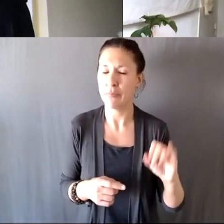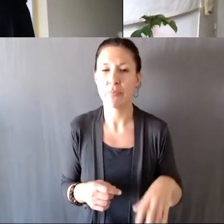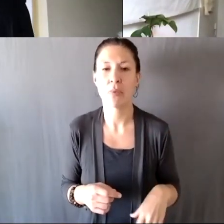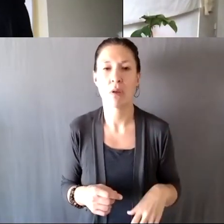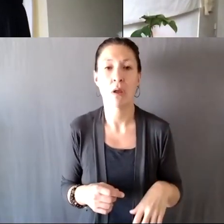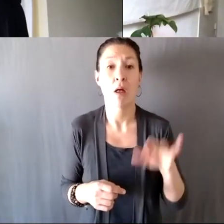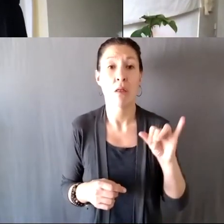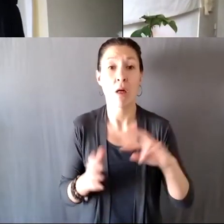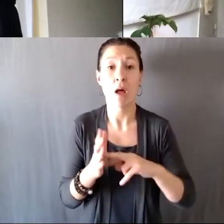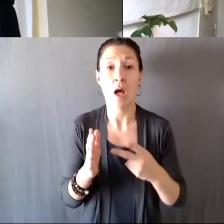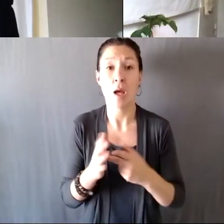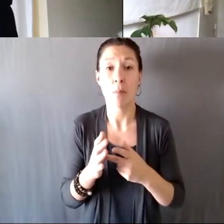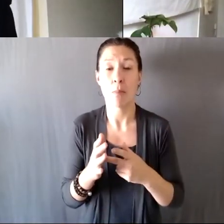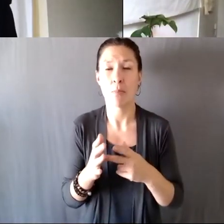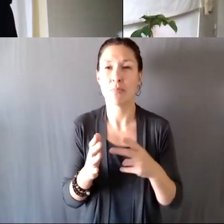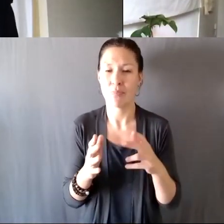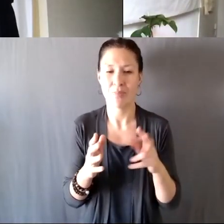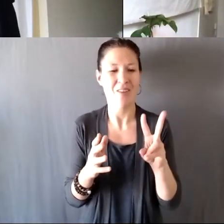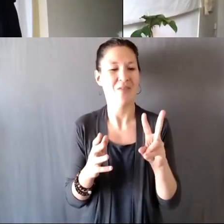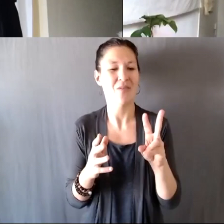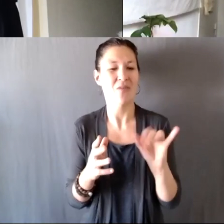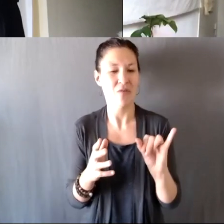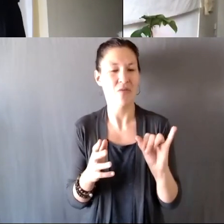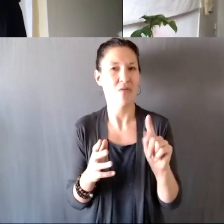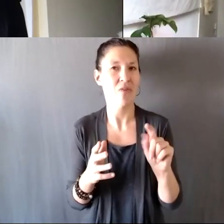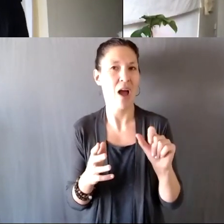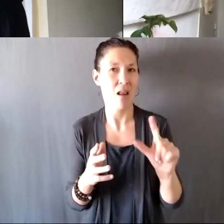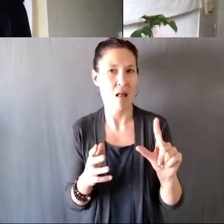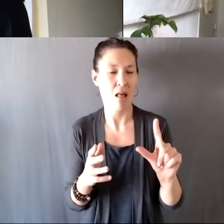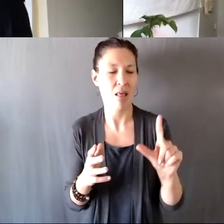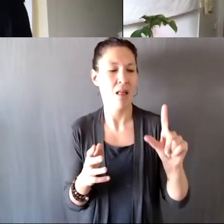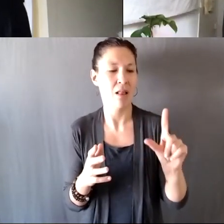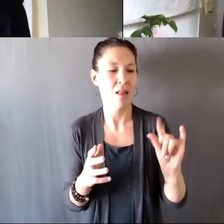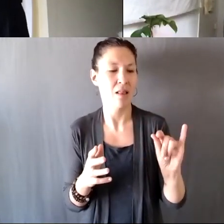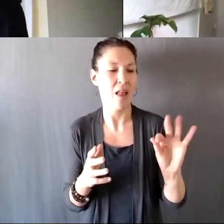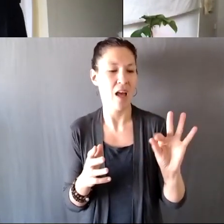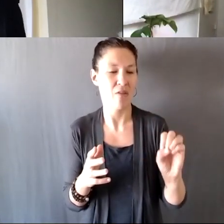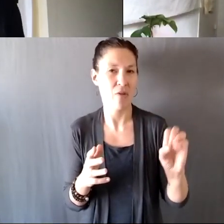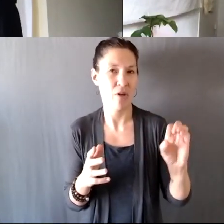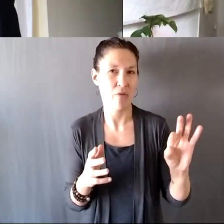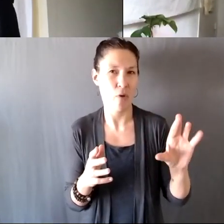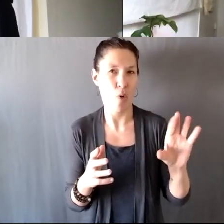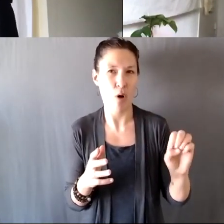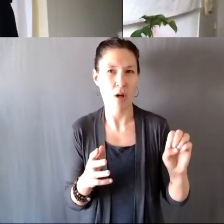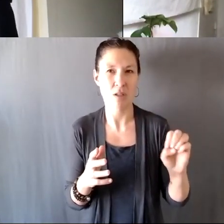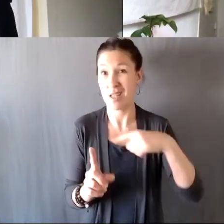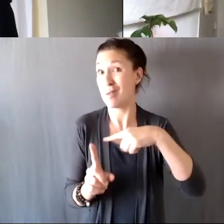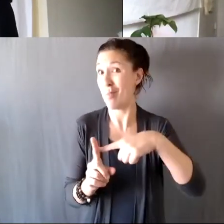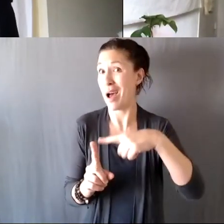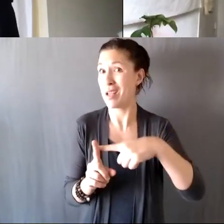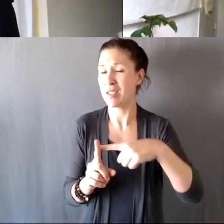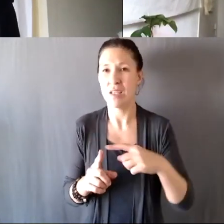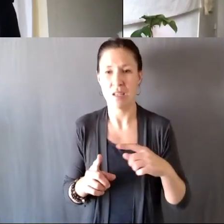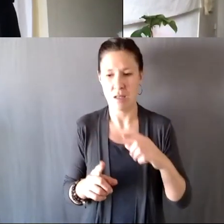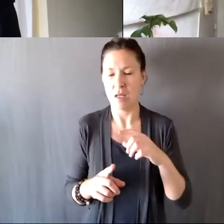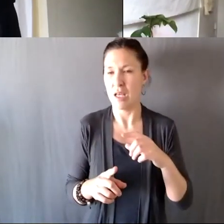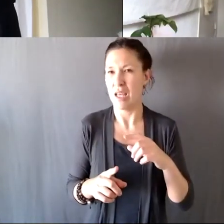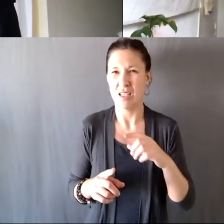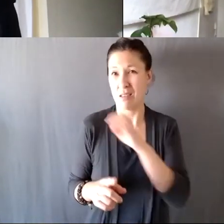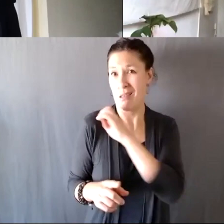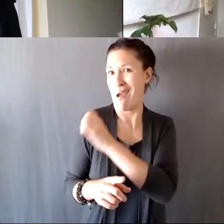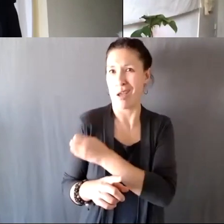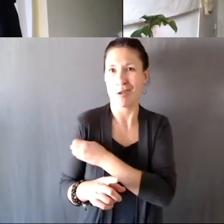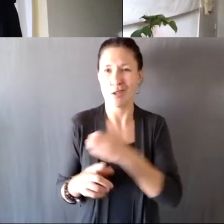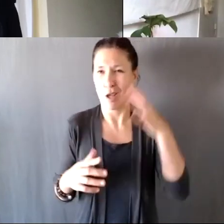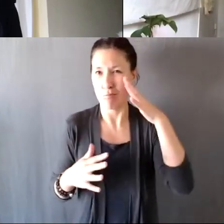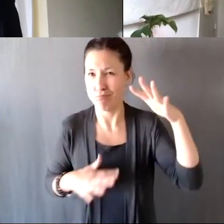means vital life force, cosmic life force, and it flows through everything in the universe,